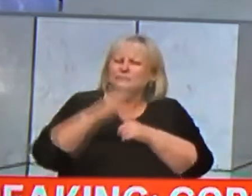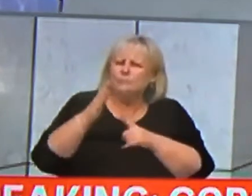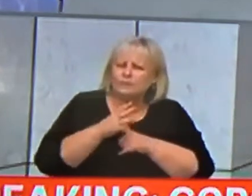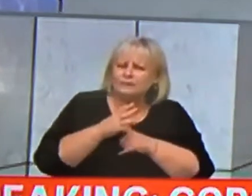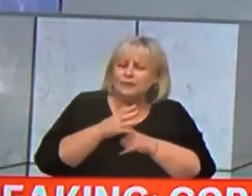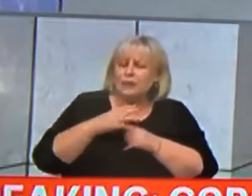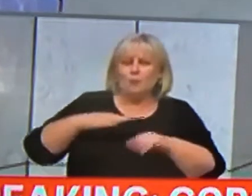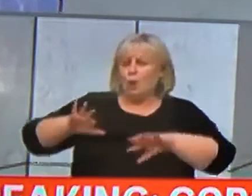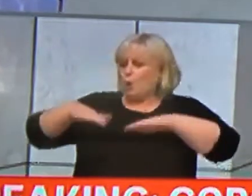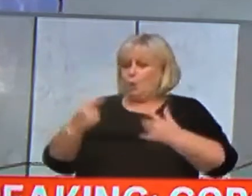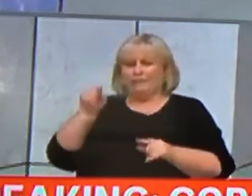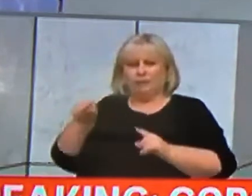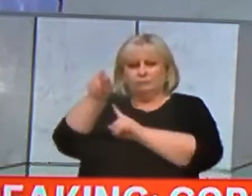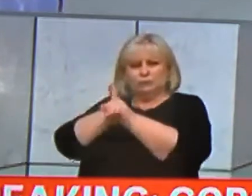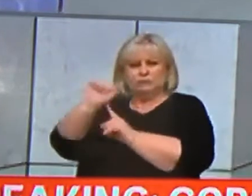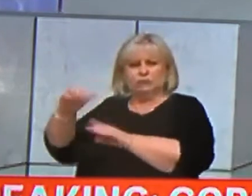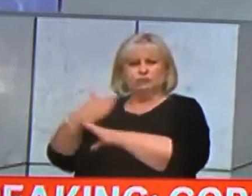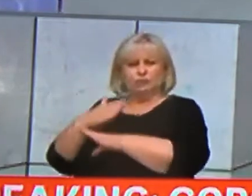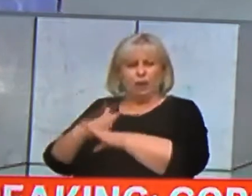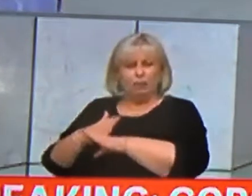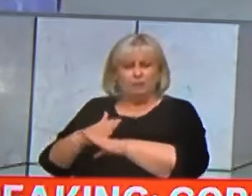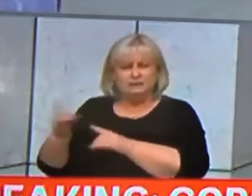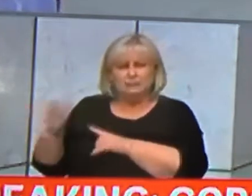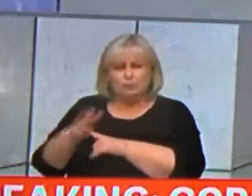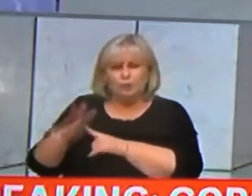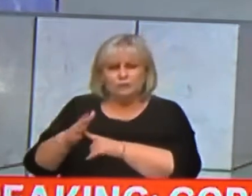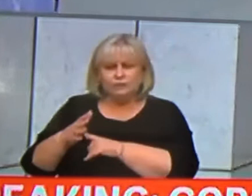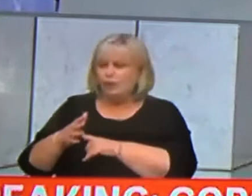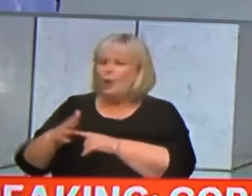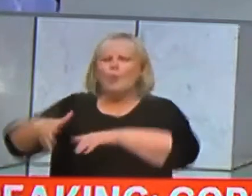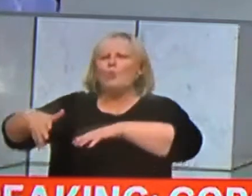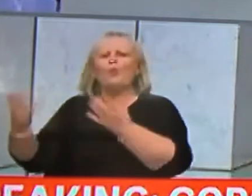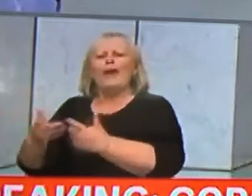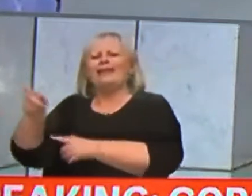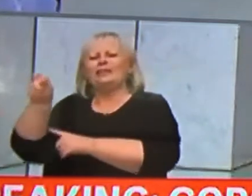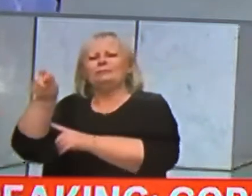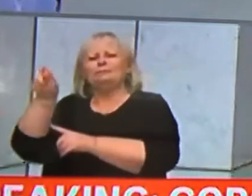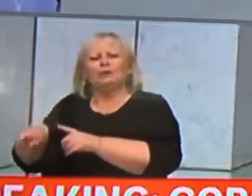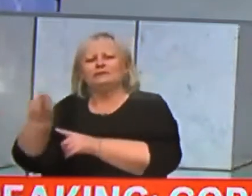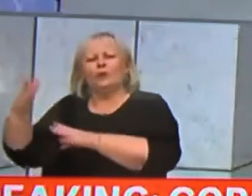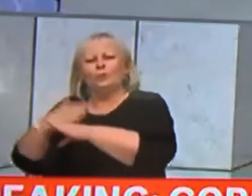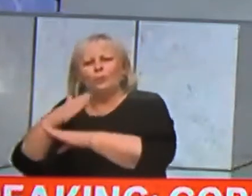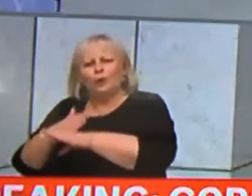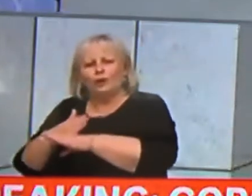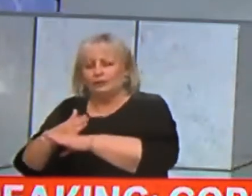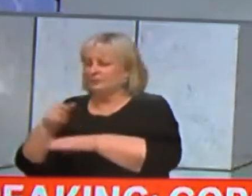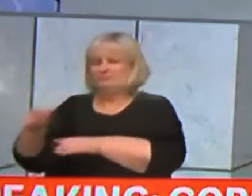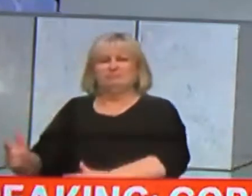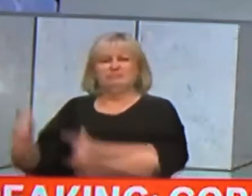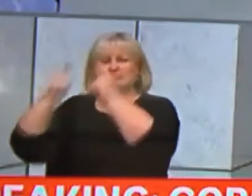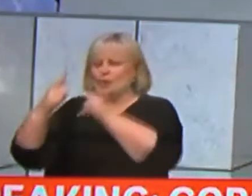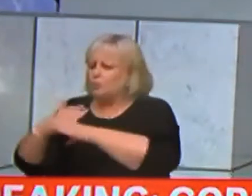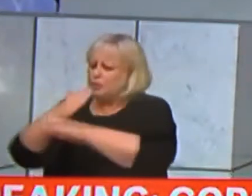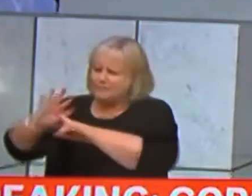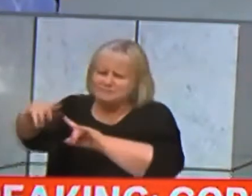to the person whose job it is. It matters to the business that has been built by someone over many years. It matters to